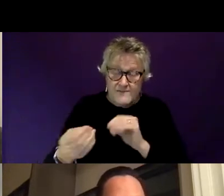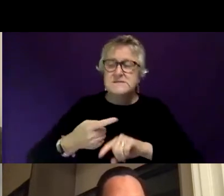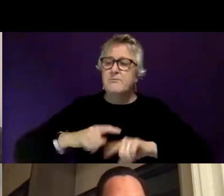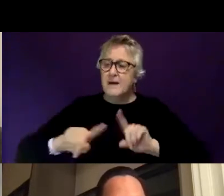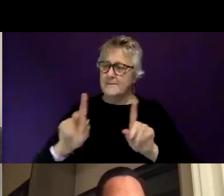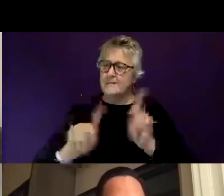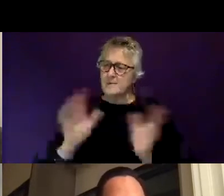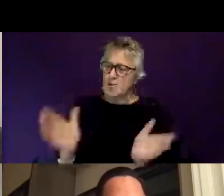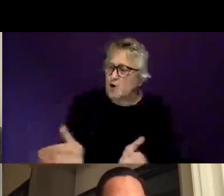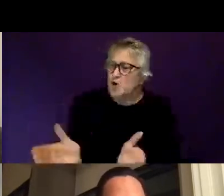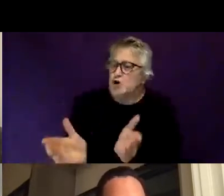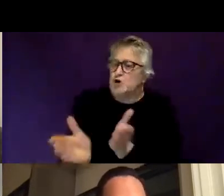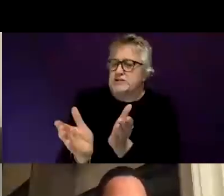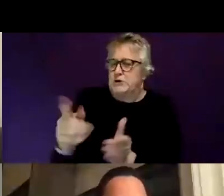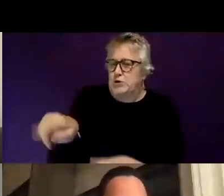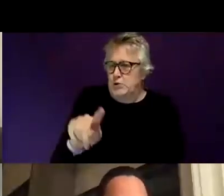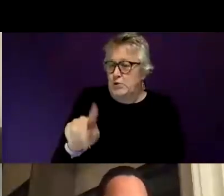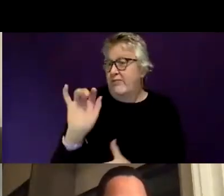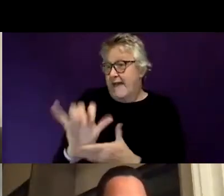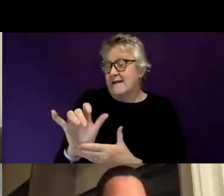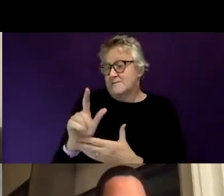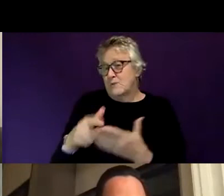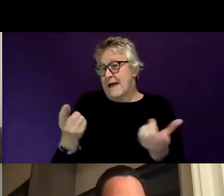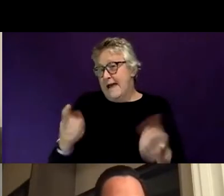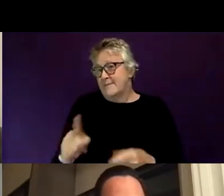my situation, and the rest is history.